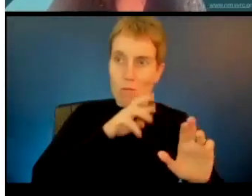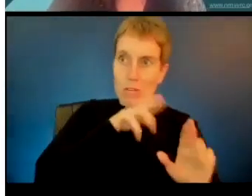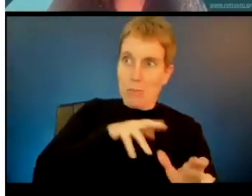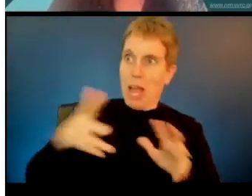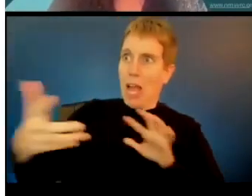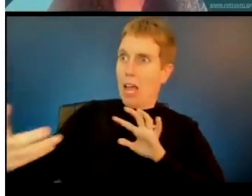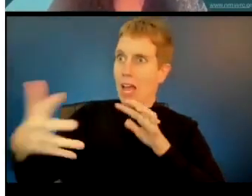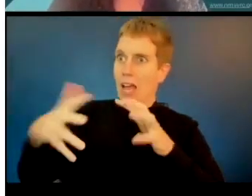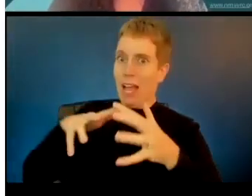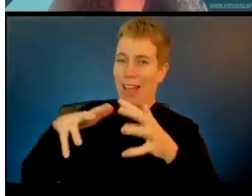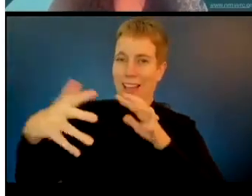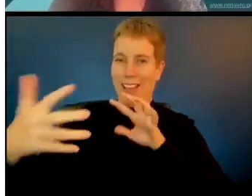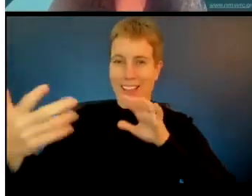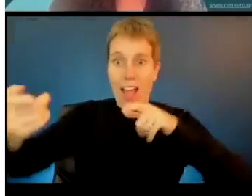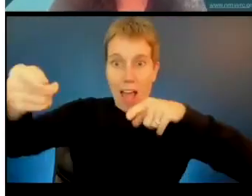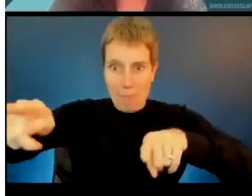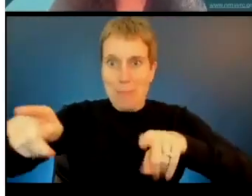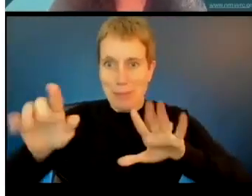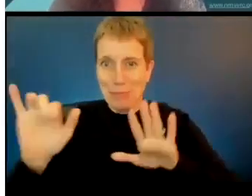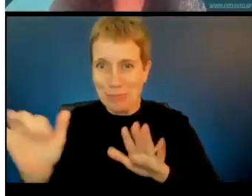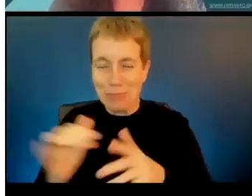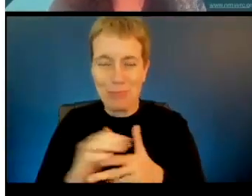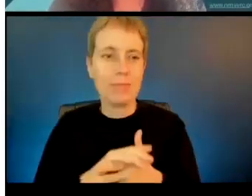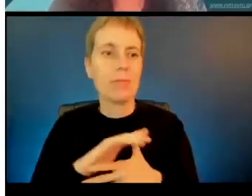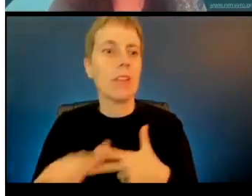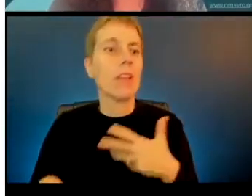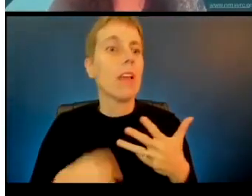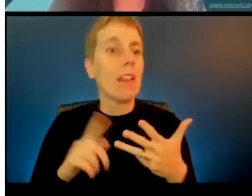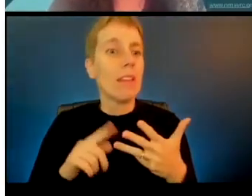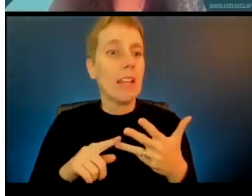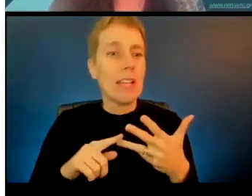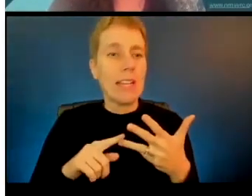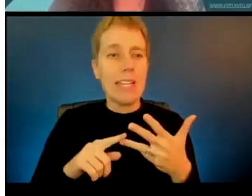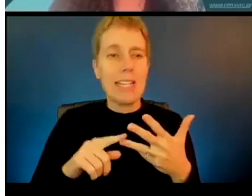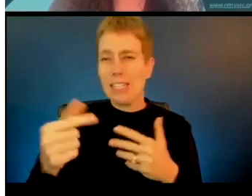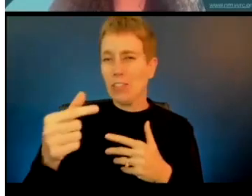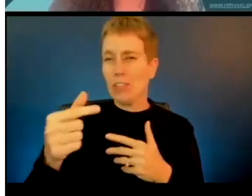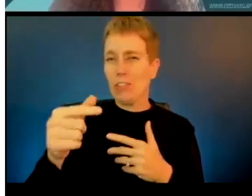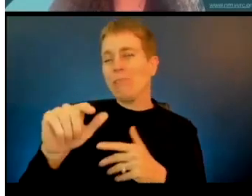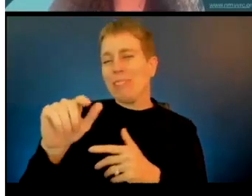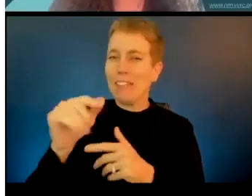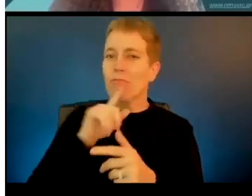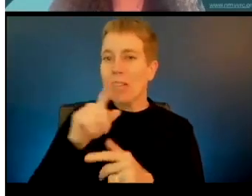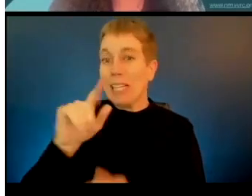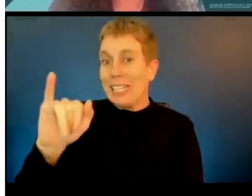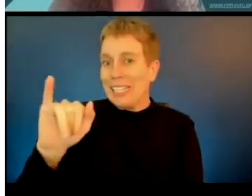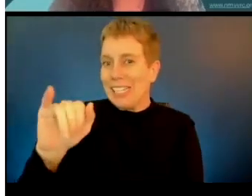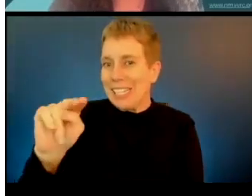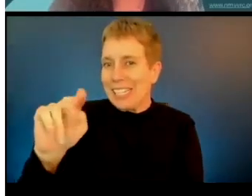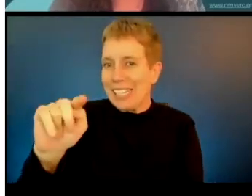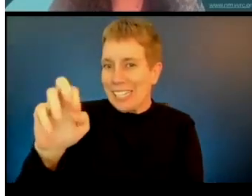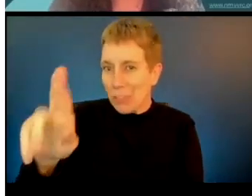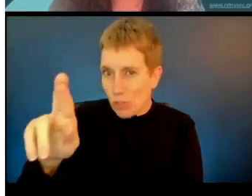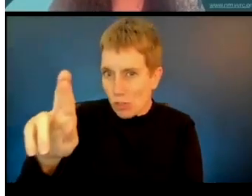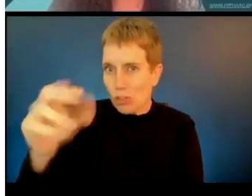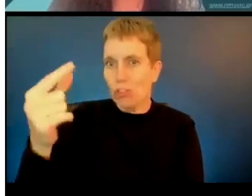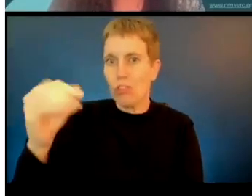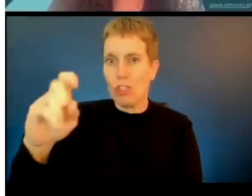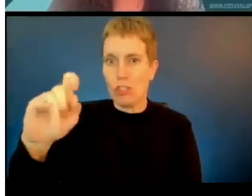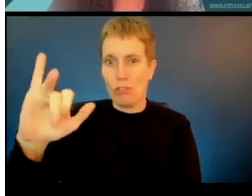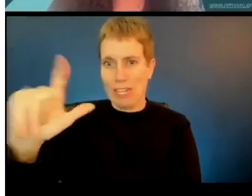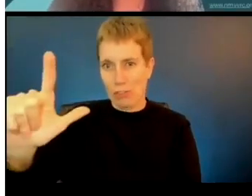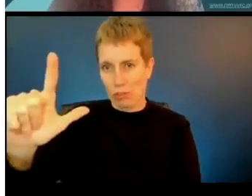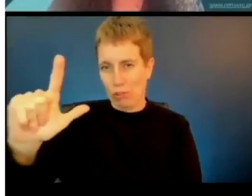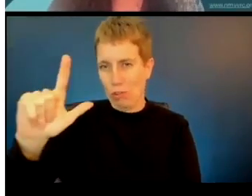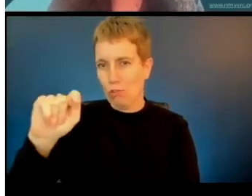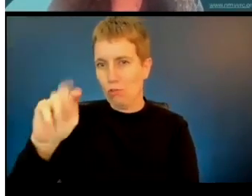you have generational trauma or intergenerational trauma. And intergenerational trauma implies is a traumatic event that takes place to either an